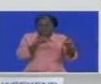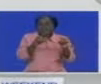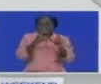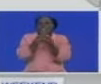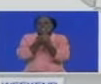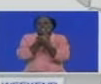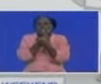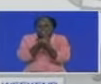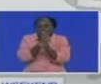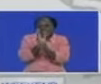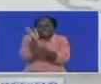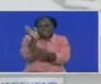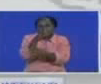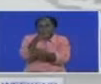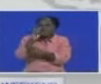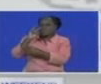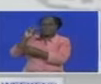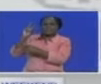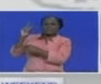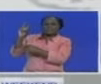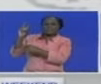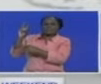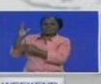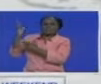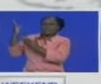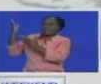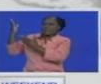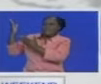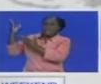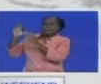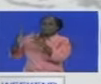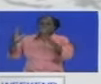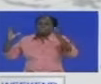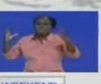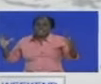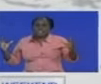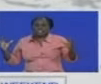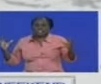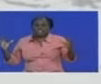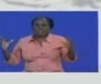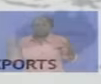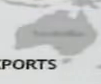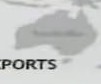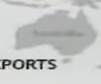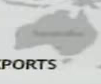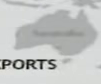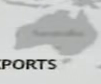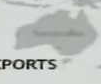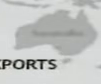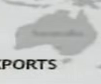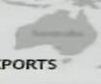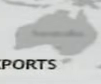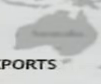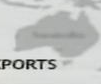persons that we trade with? If we can just take a look at that, you see that on air, who are major, who we export to majorly. Clear, and